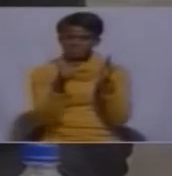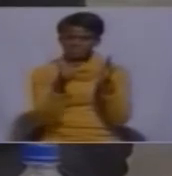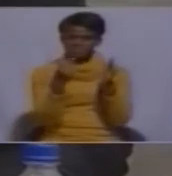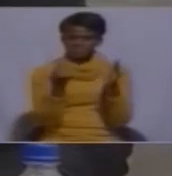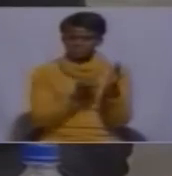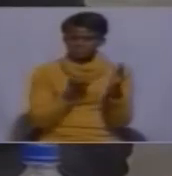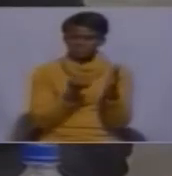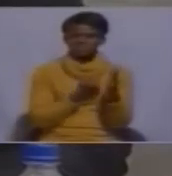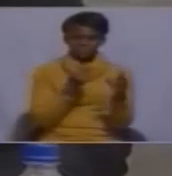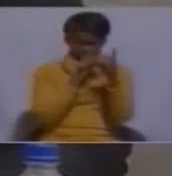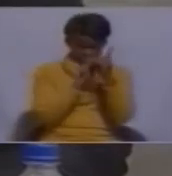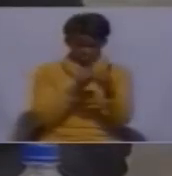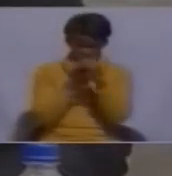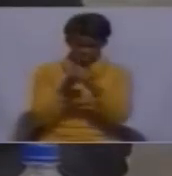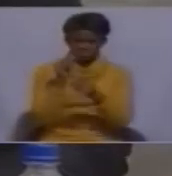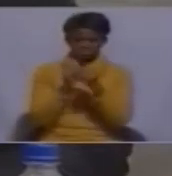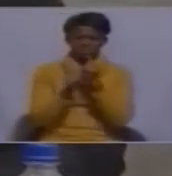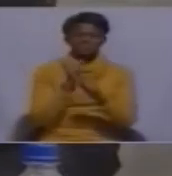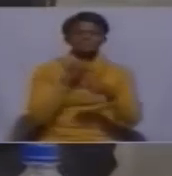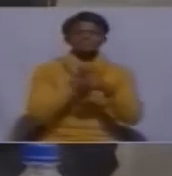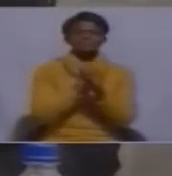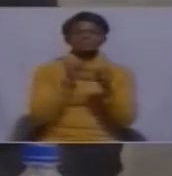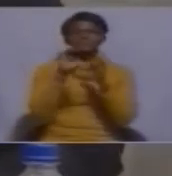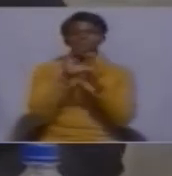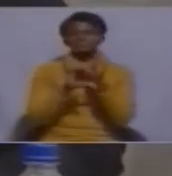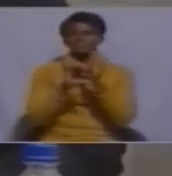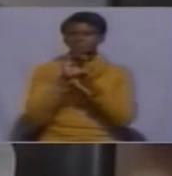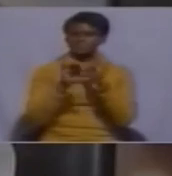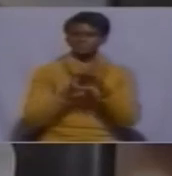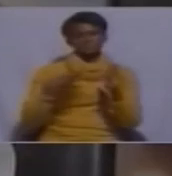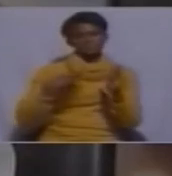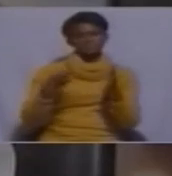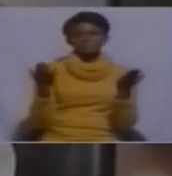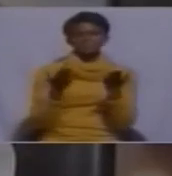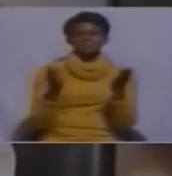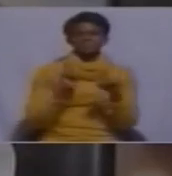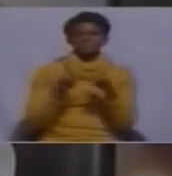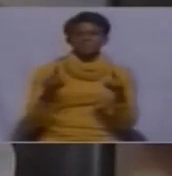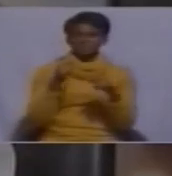only those decisions of the Supreme Court which were made after the Constitution will apply. It just says by